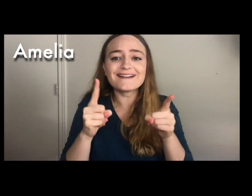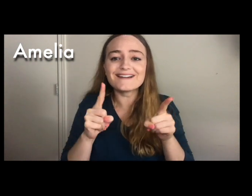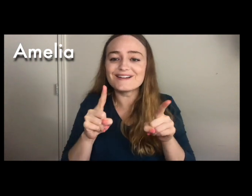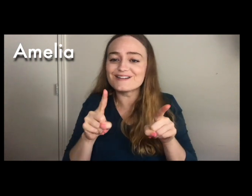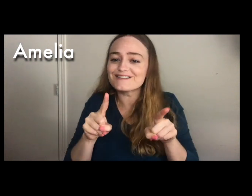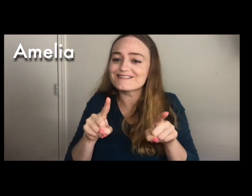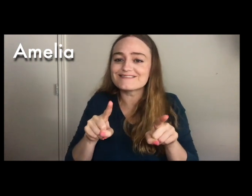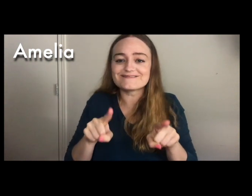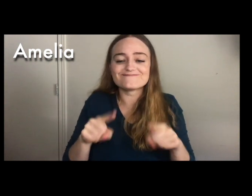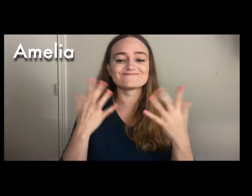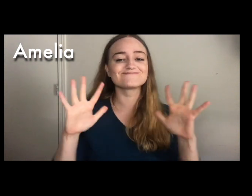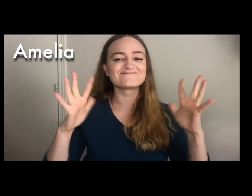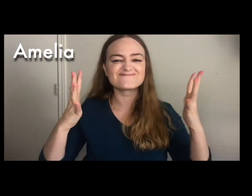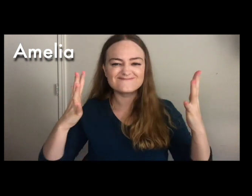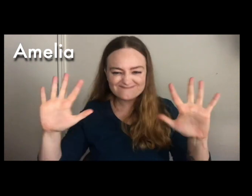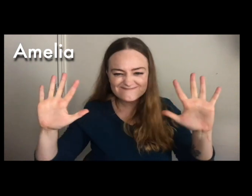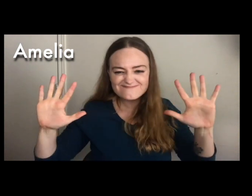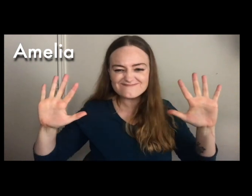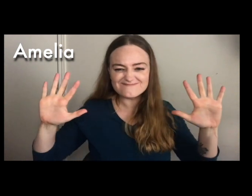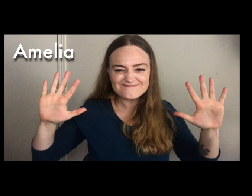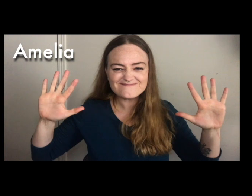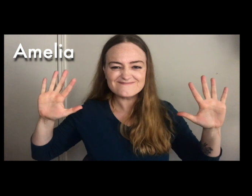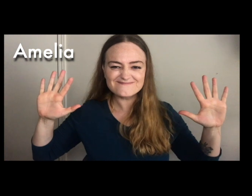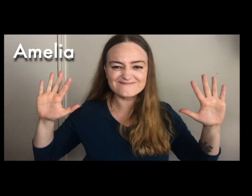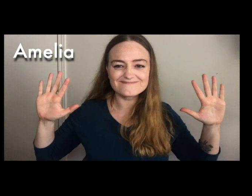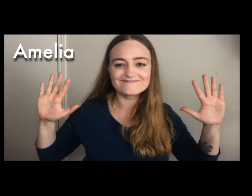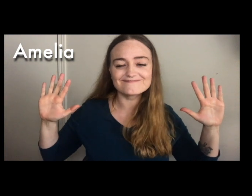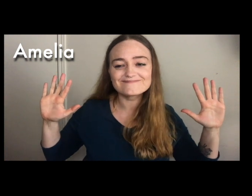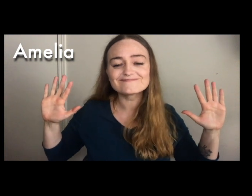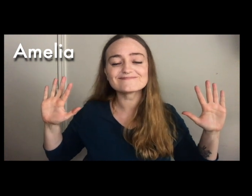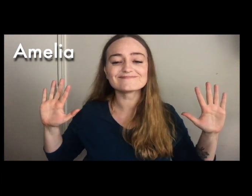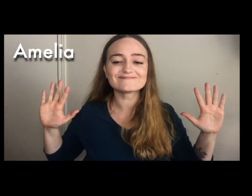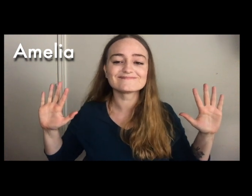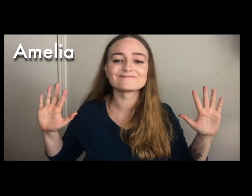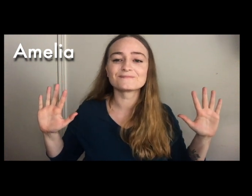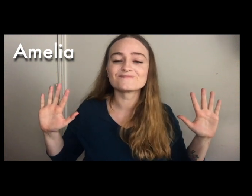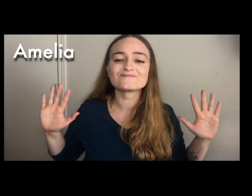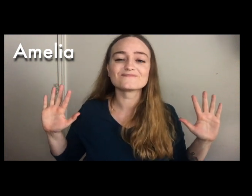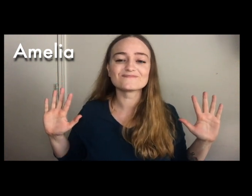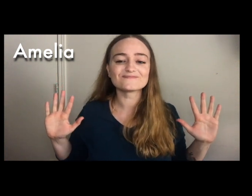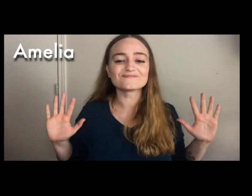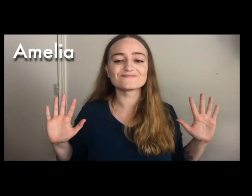by. And no more waiting for the real